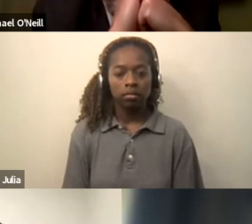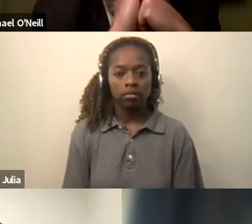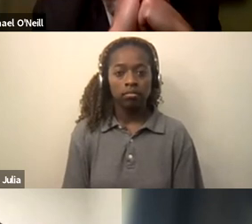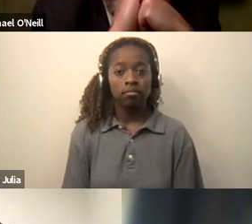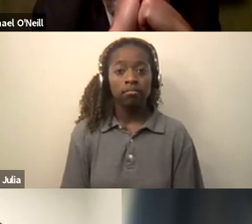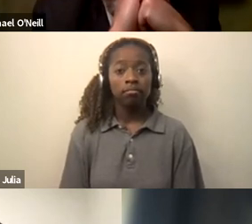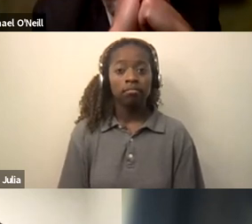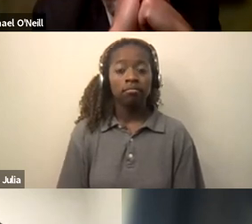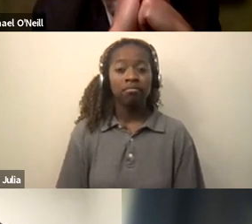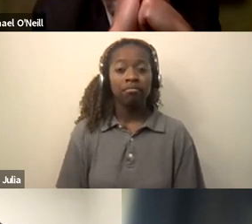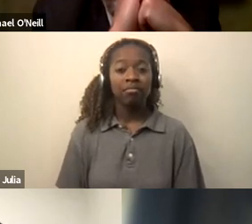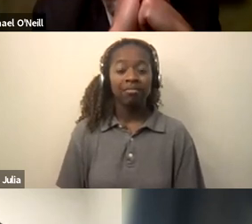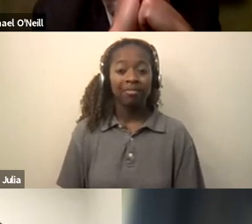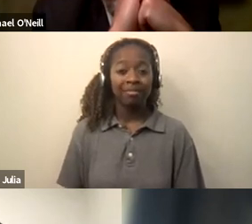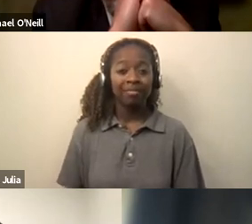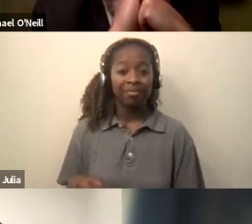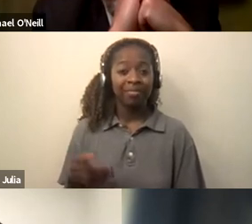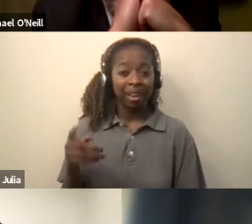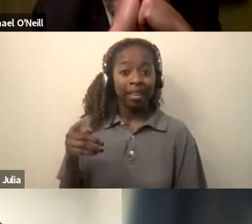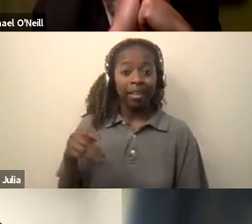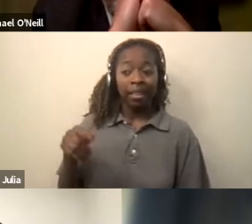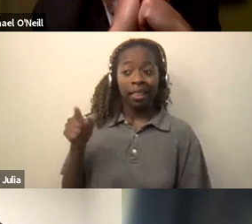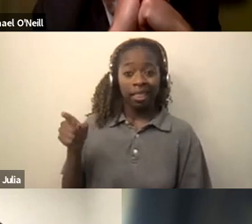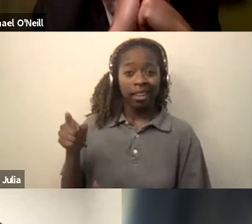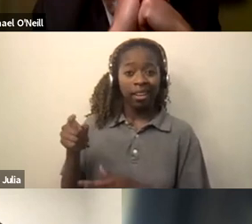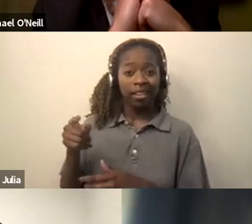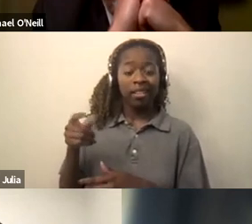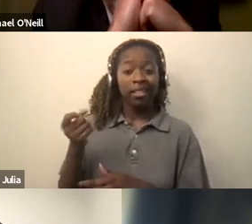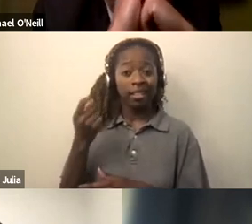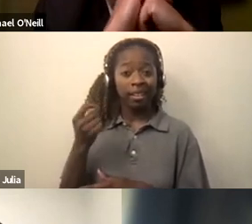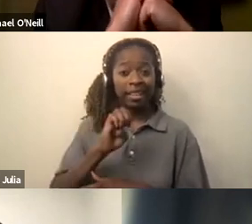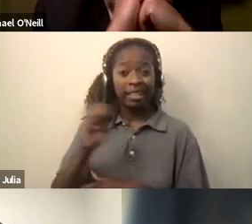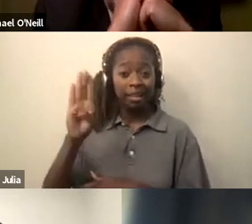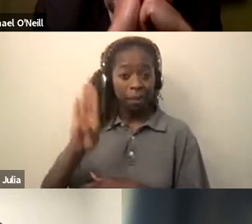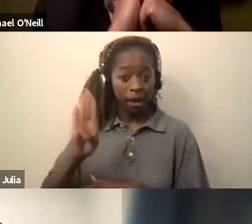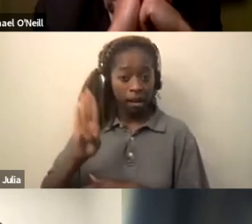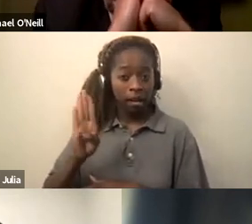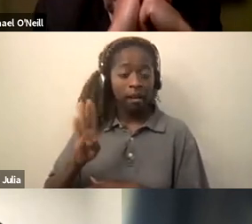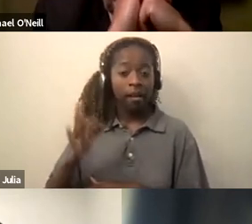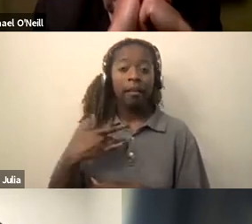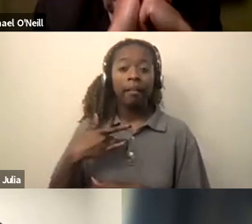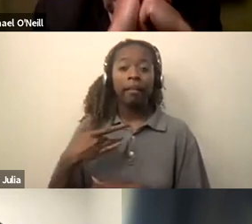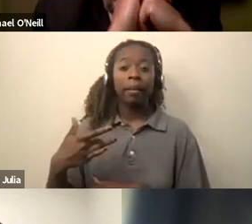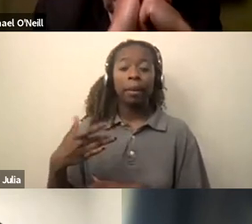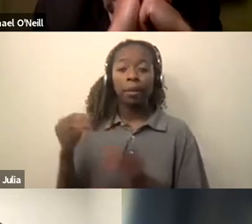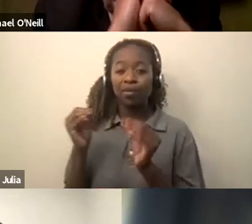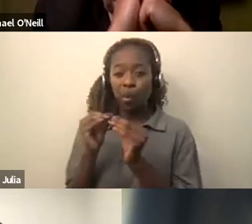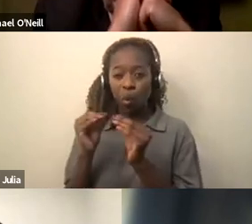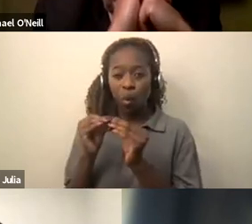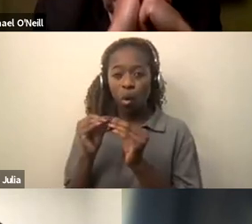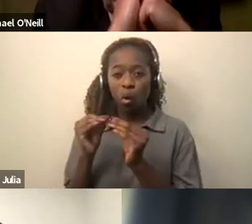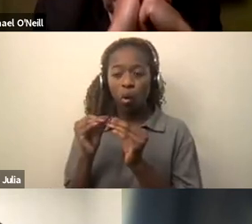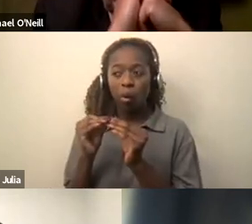so knowing that east boston was more one of the more hitted one um